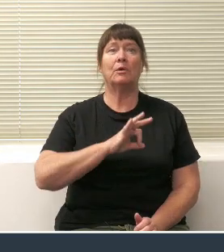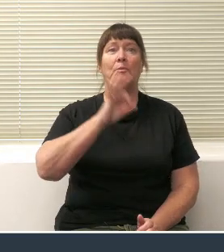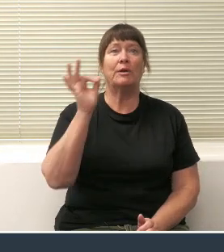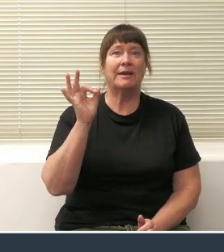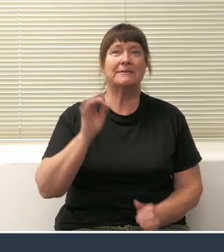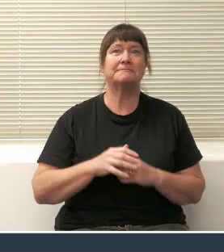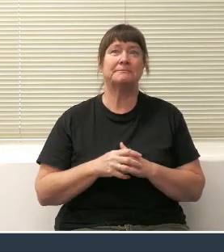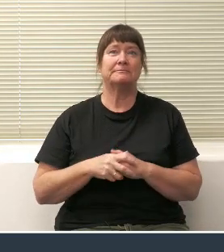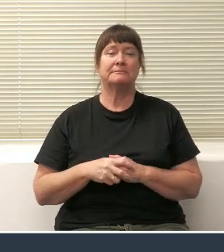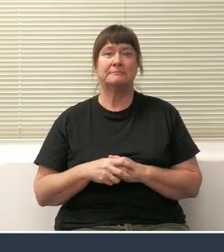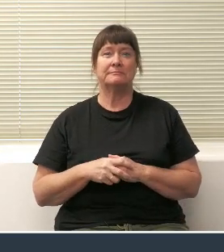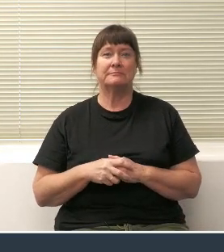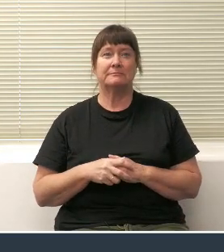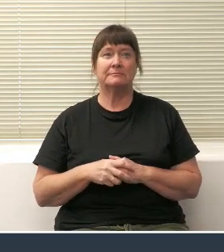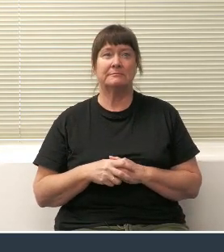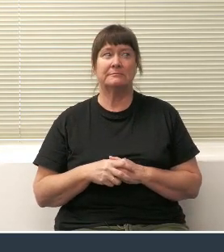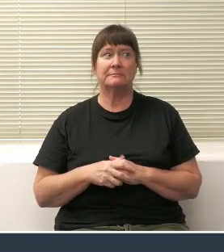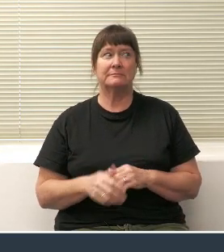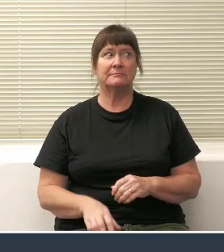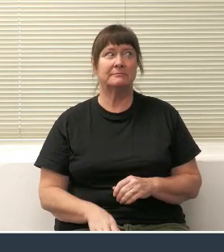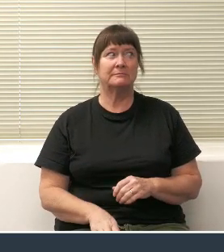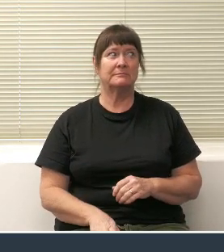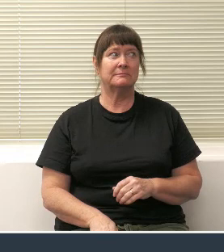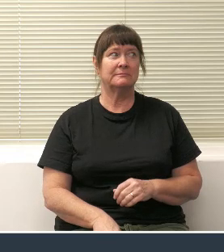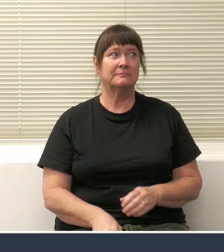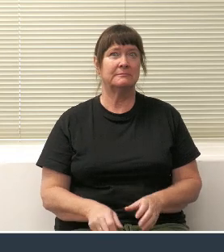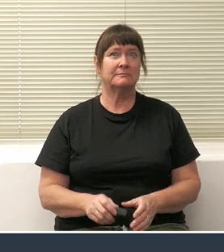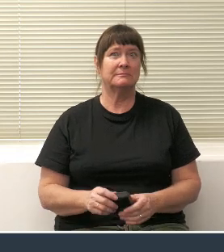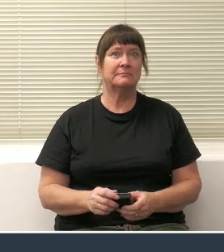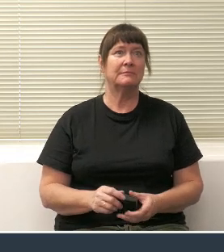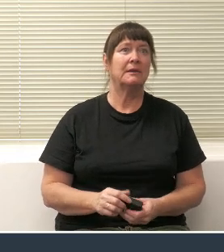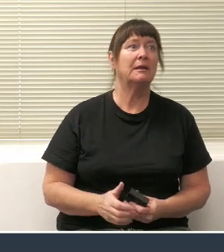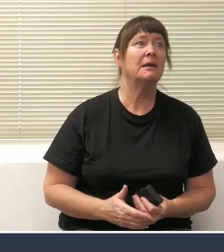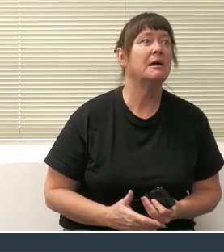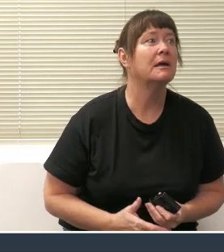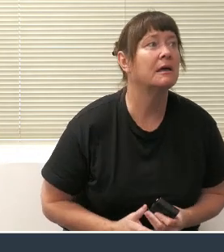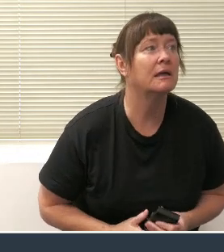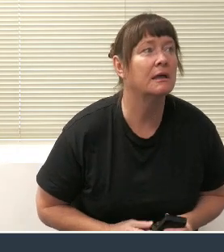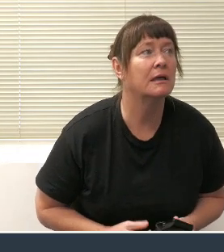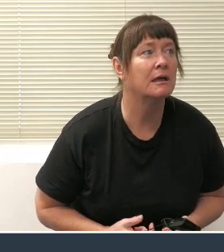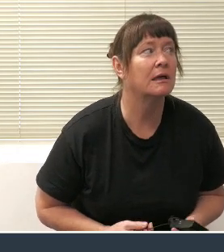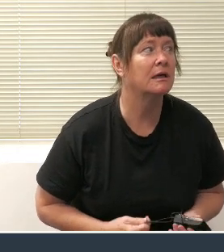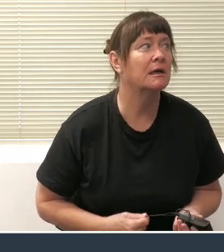Morning. I think my PowerPoint should be coming up.